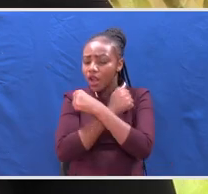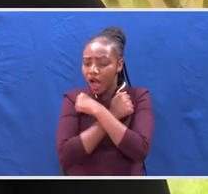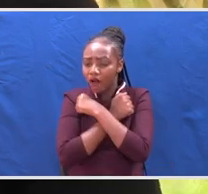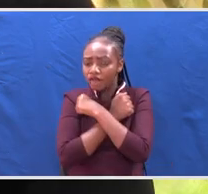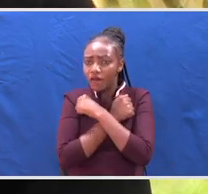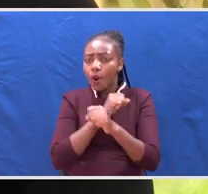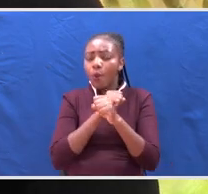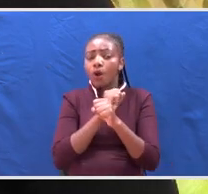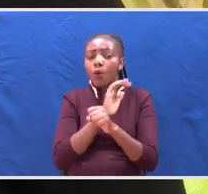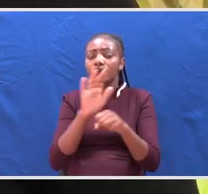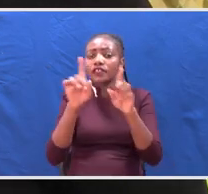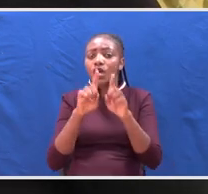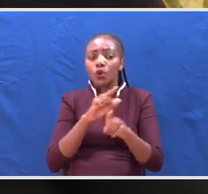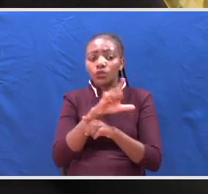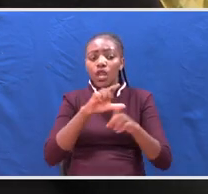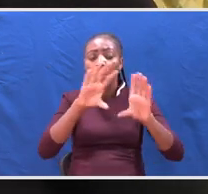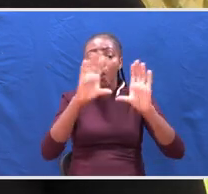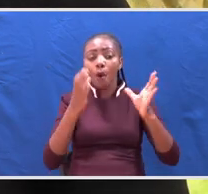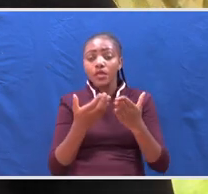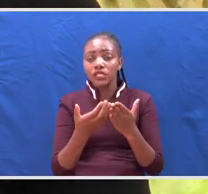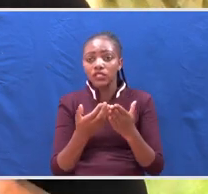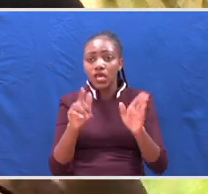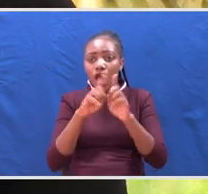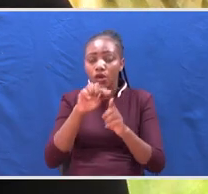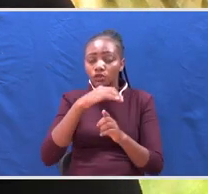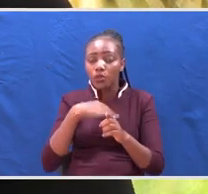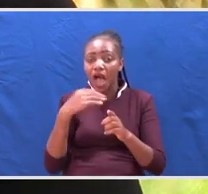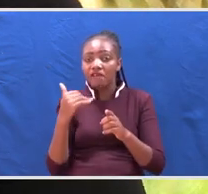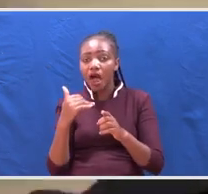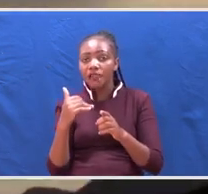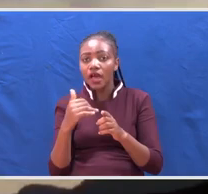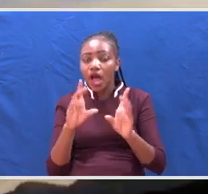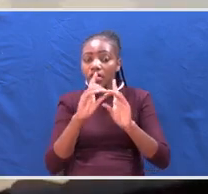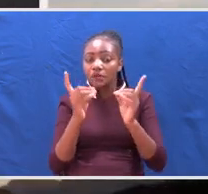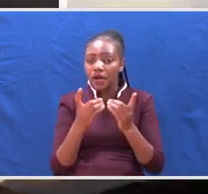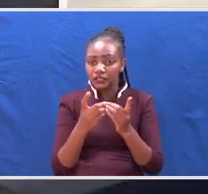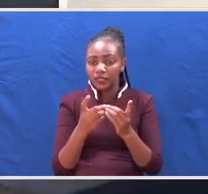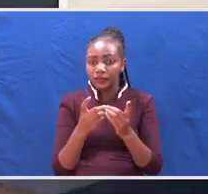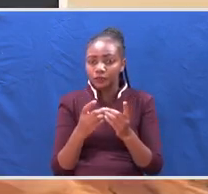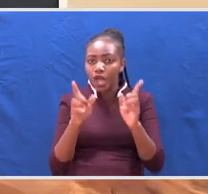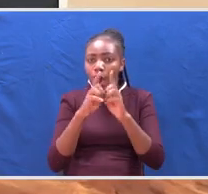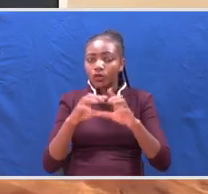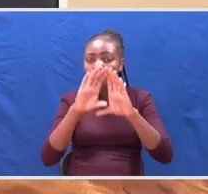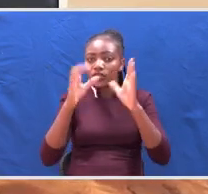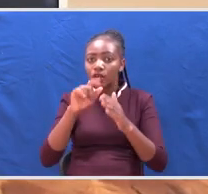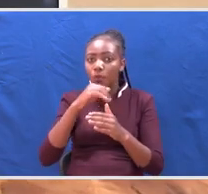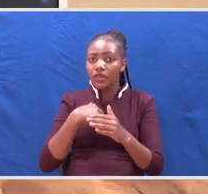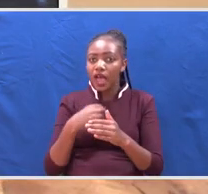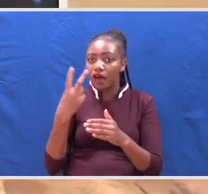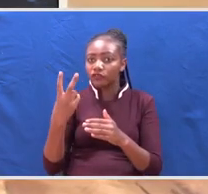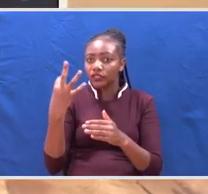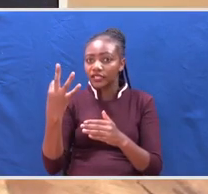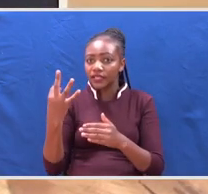We have even the locals, and we also have other birds enthusiasts. In the world, there are 23 species